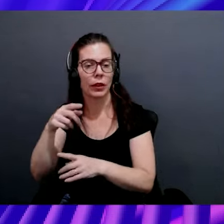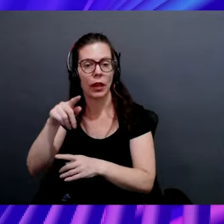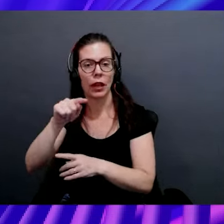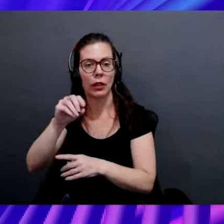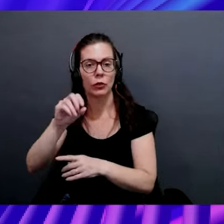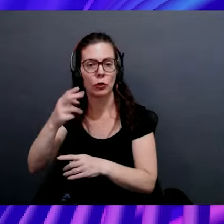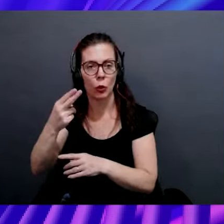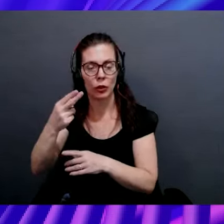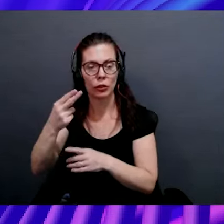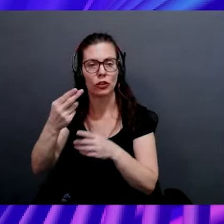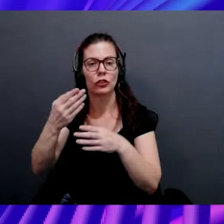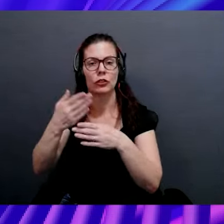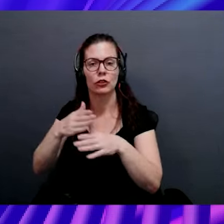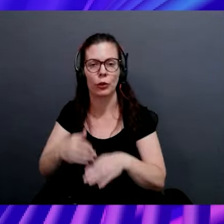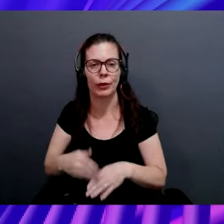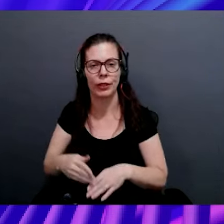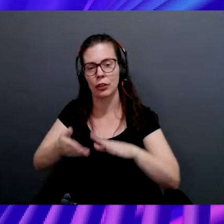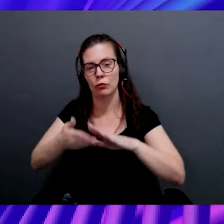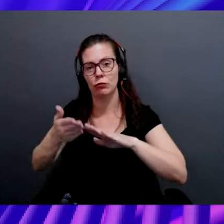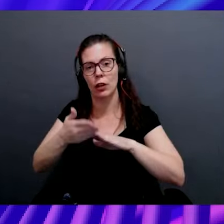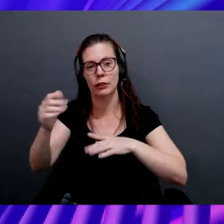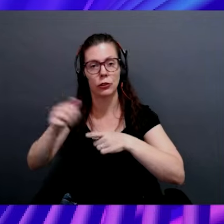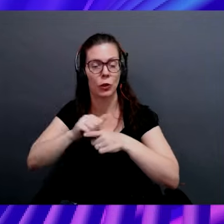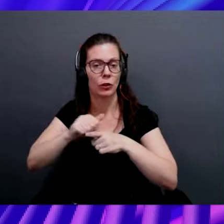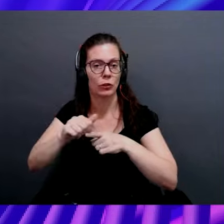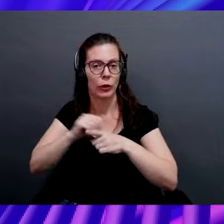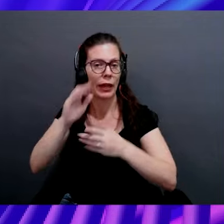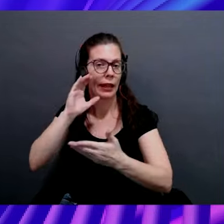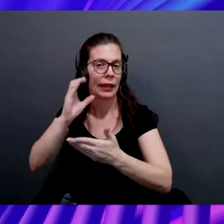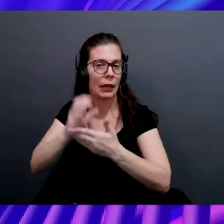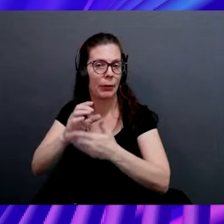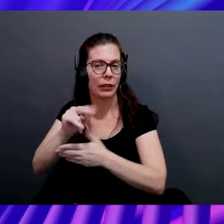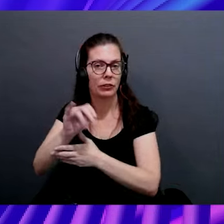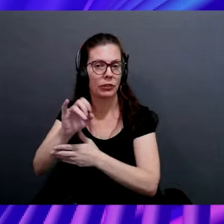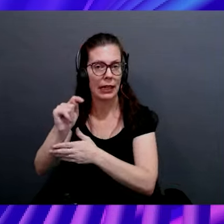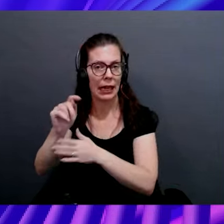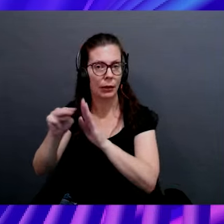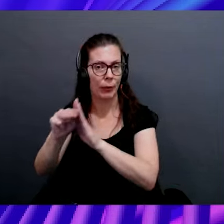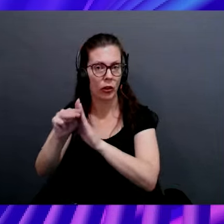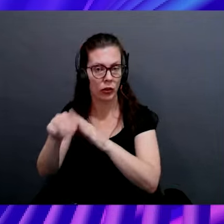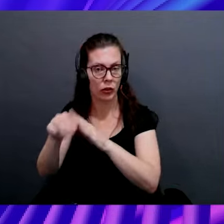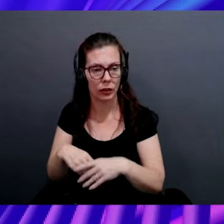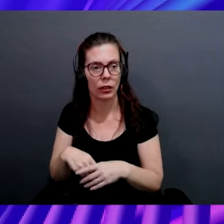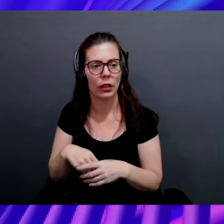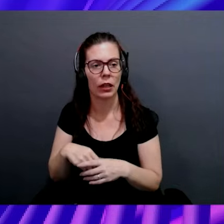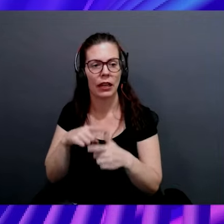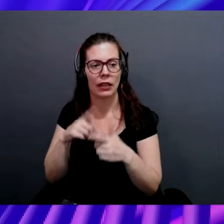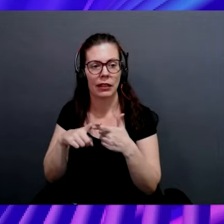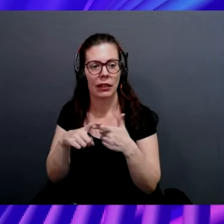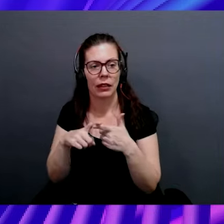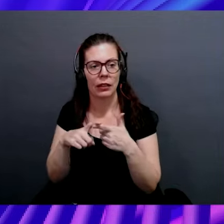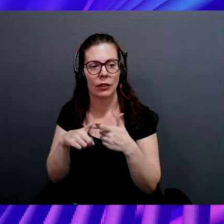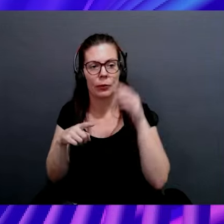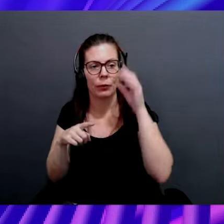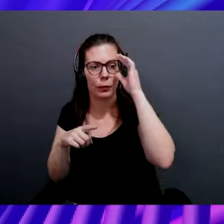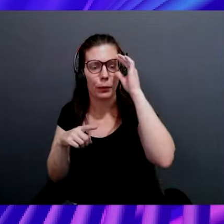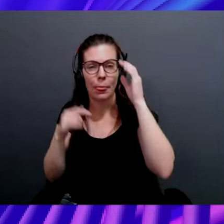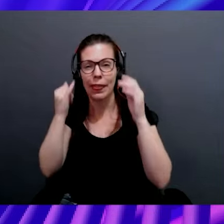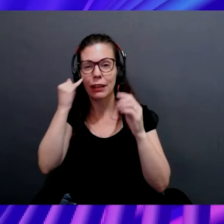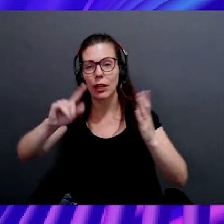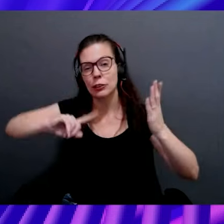run to train an ImageNet model. And if I scroll down,